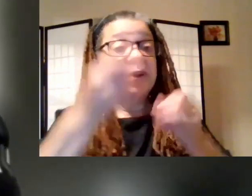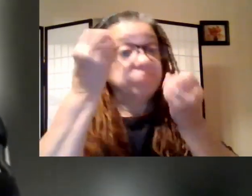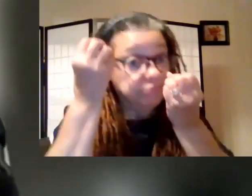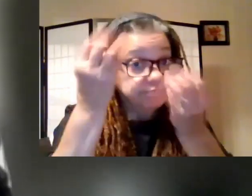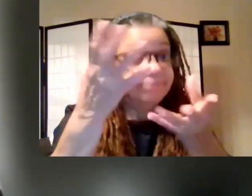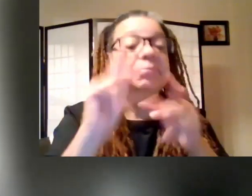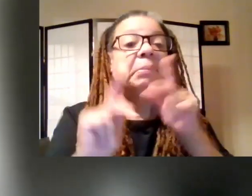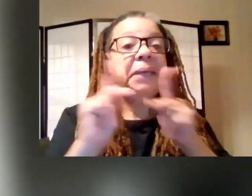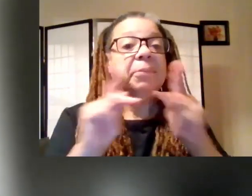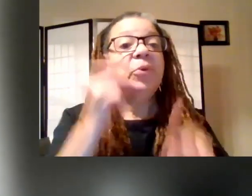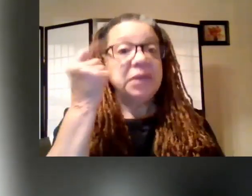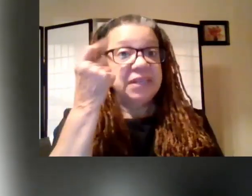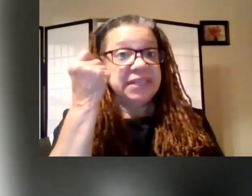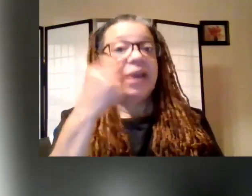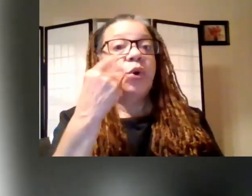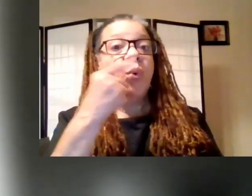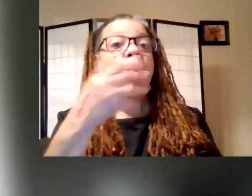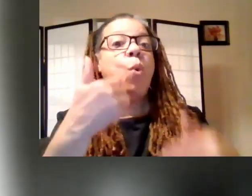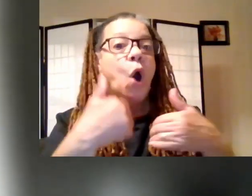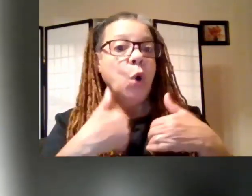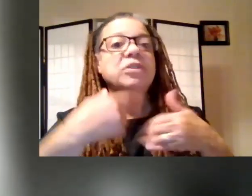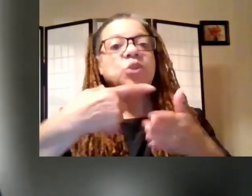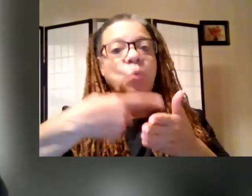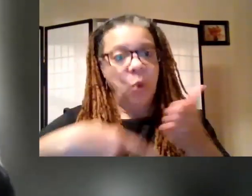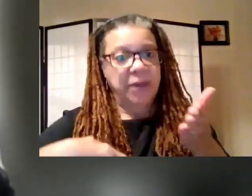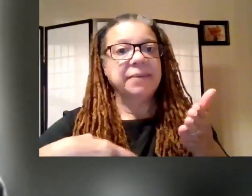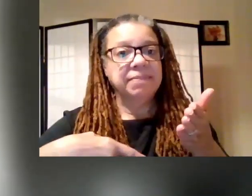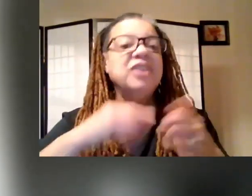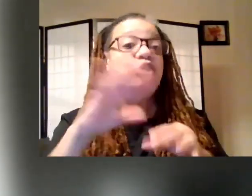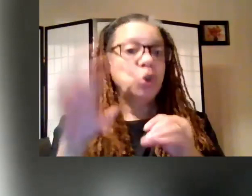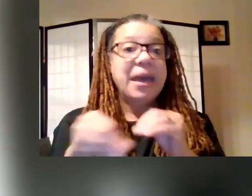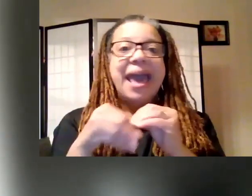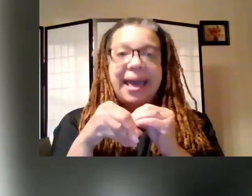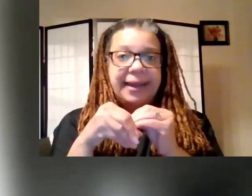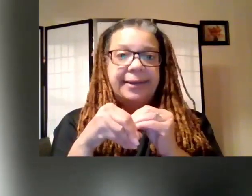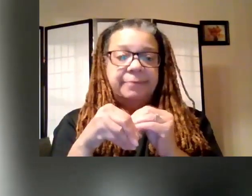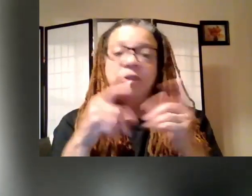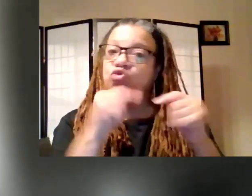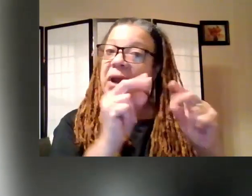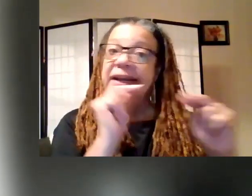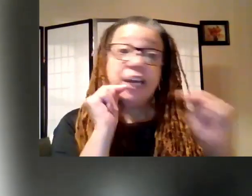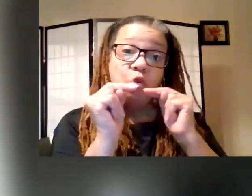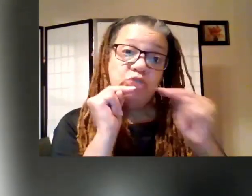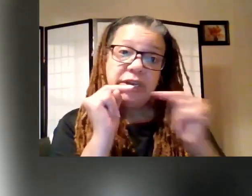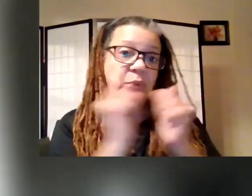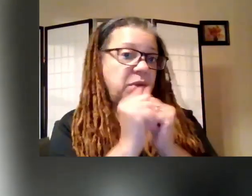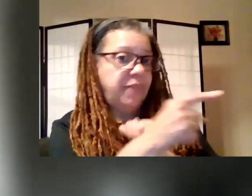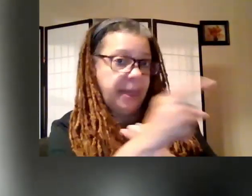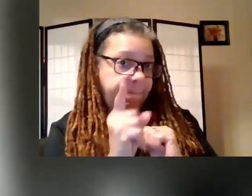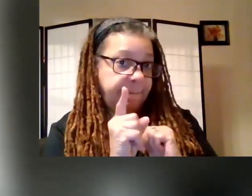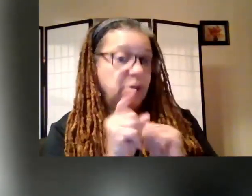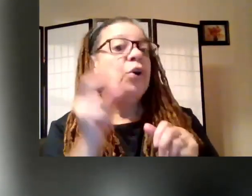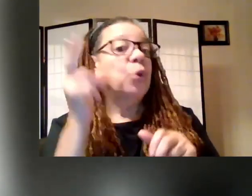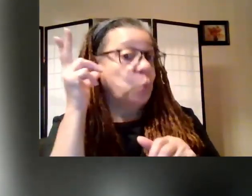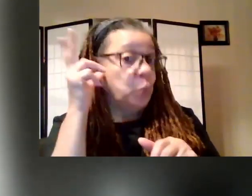ownership structures and wanted to see if it impacted care. So we added that. So we've improved the ballot measure. We heard the